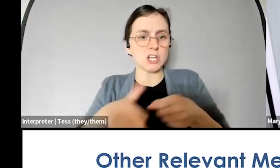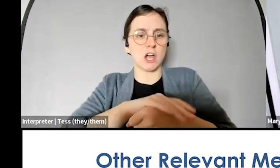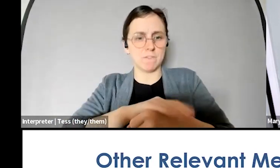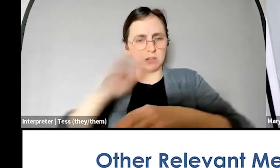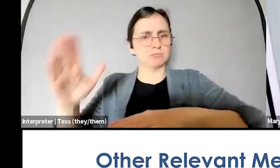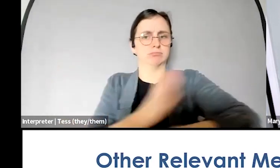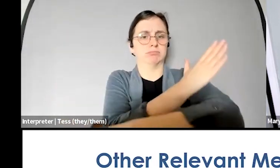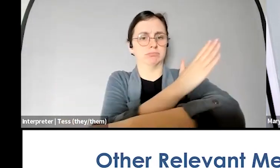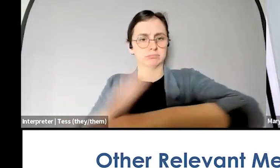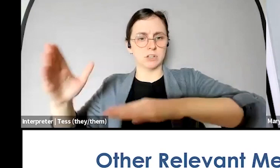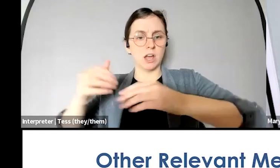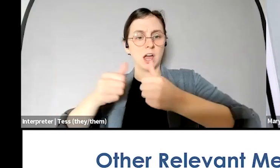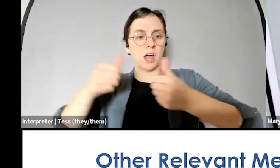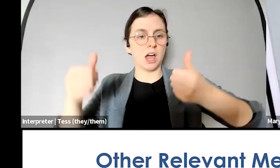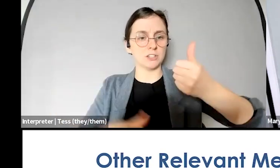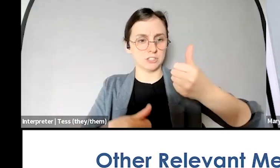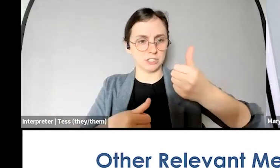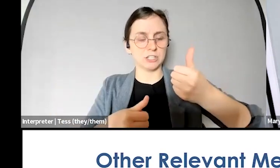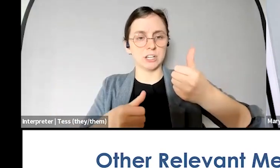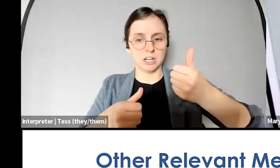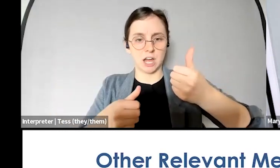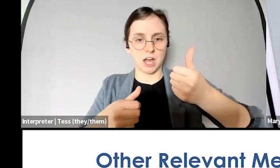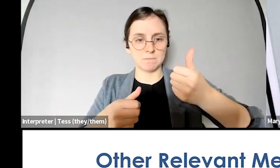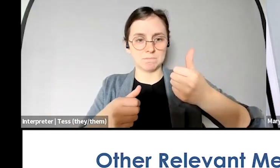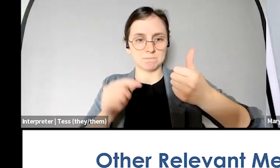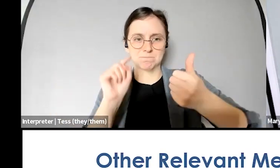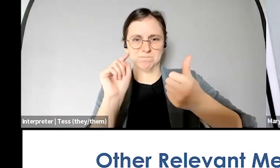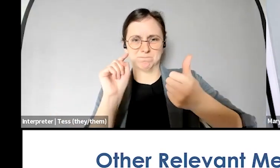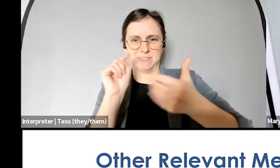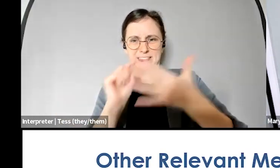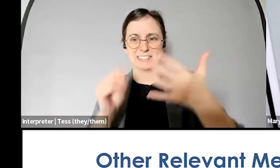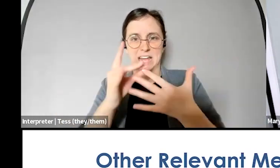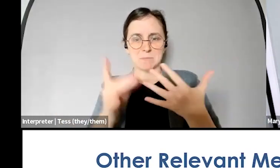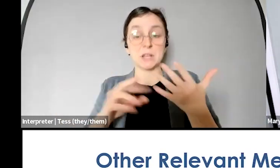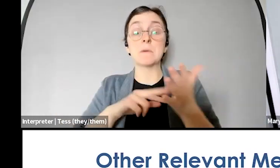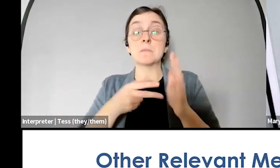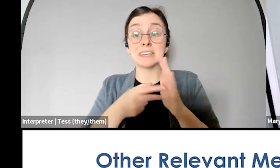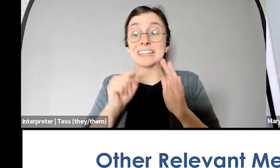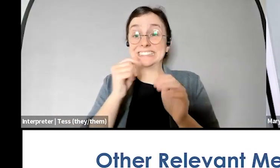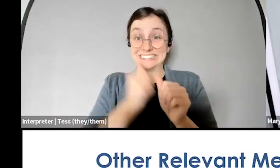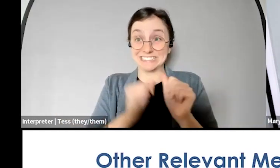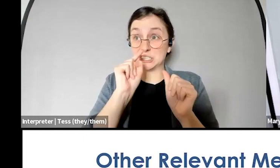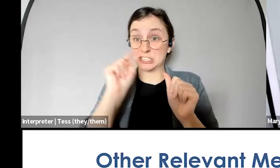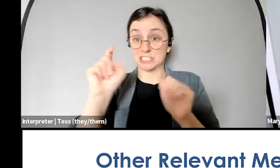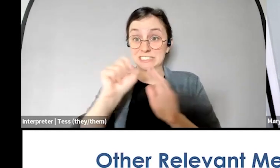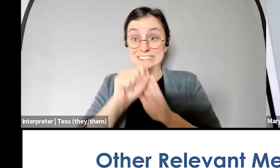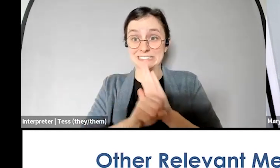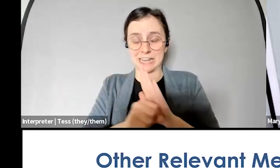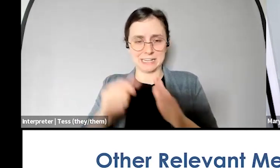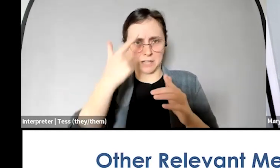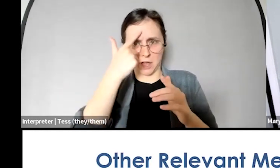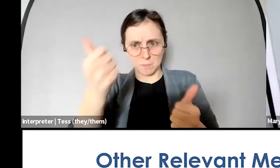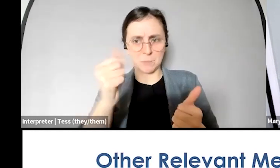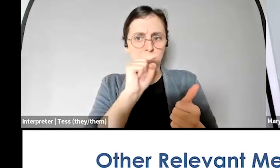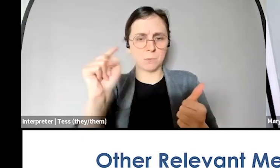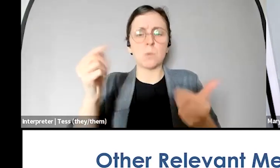option. But did you hear me say option? That means every state gets to choose how it's going to do that, what it's going to